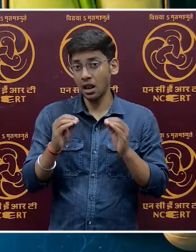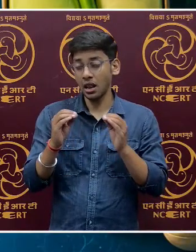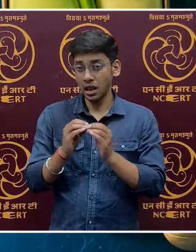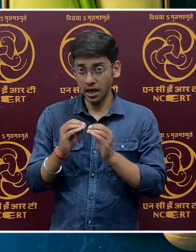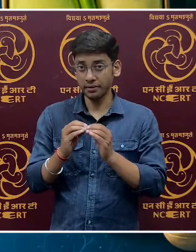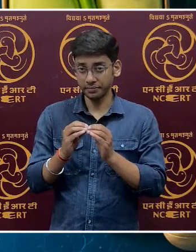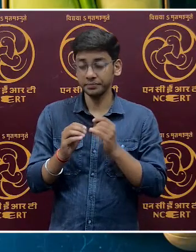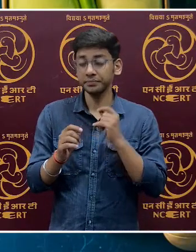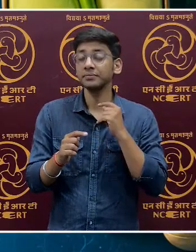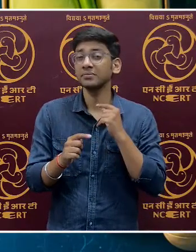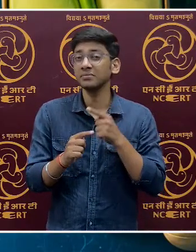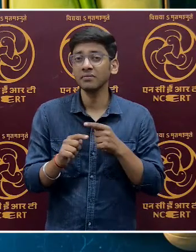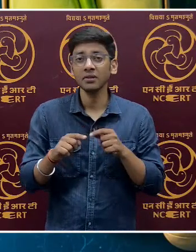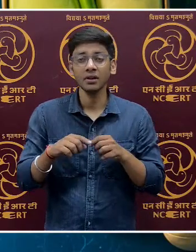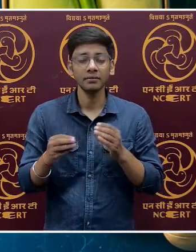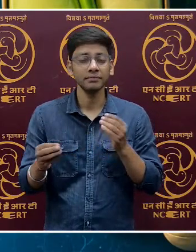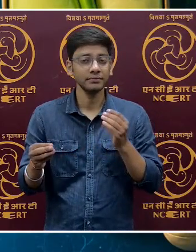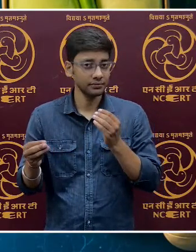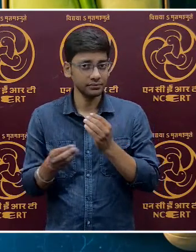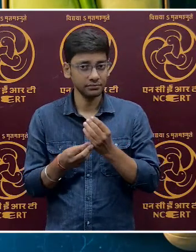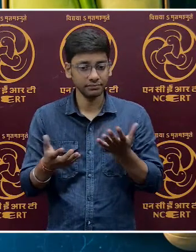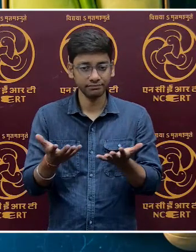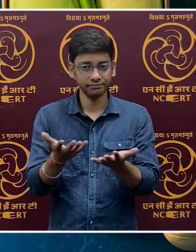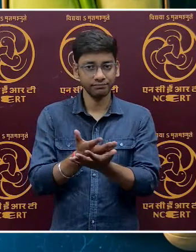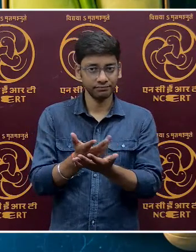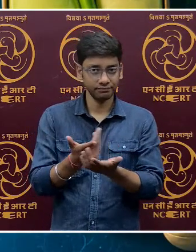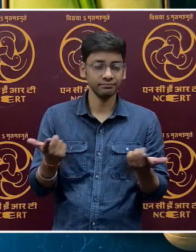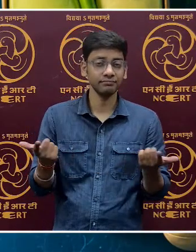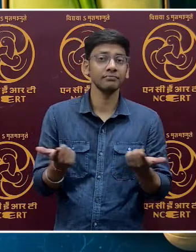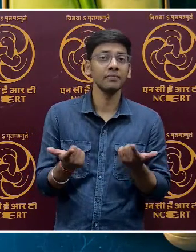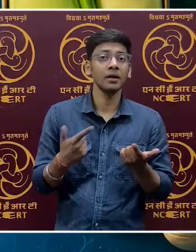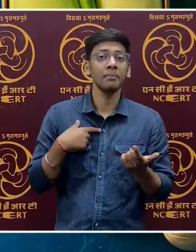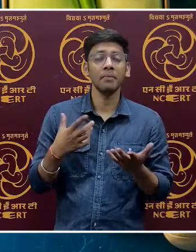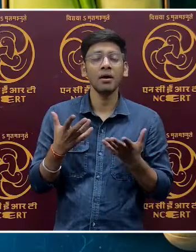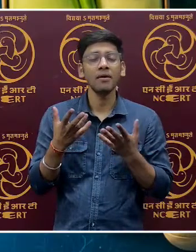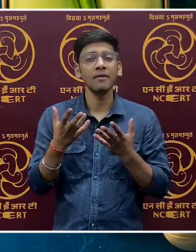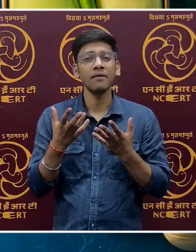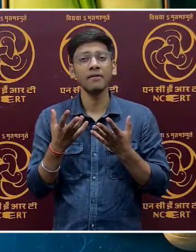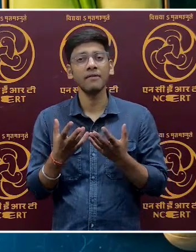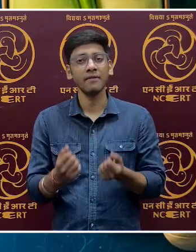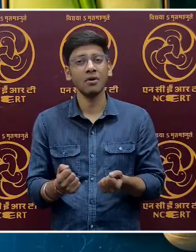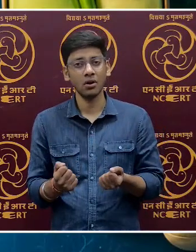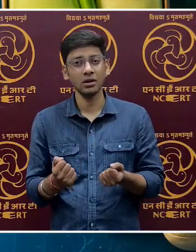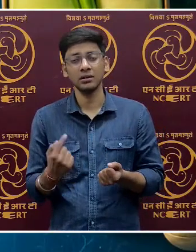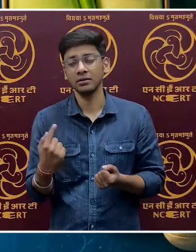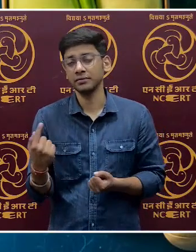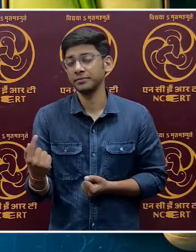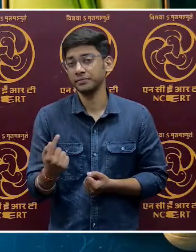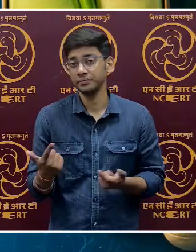proceeding further, one more thing I want to talk about it, or I just want to talk with reference to this